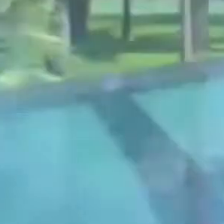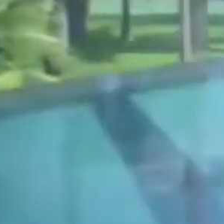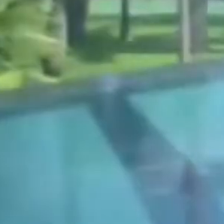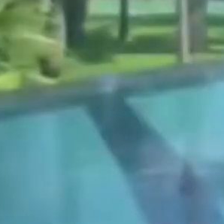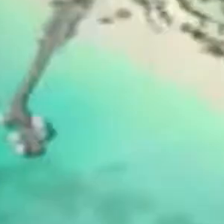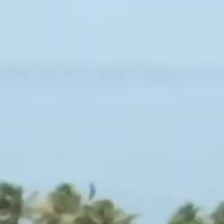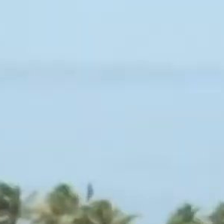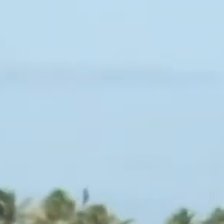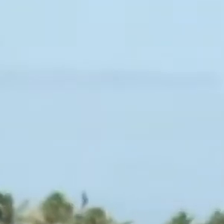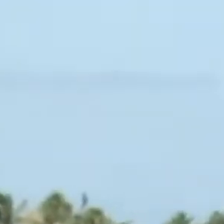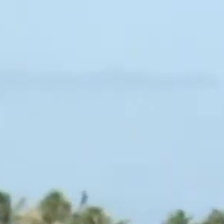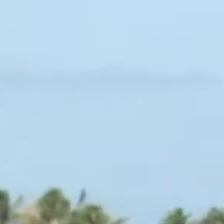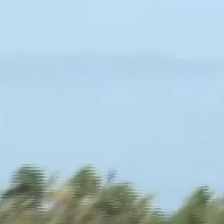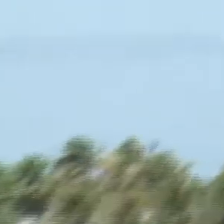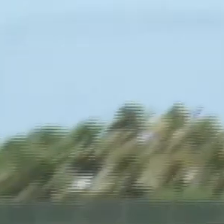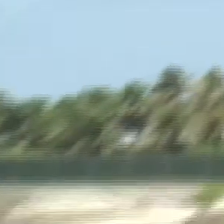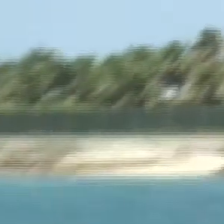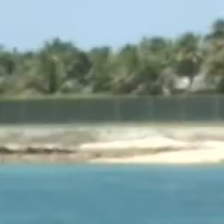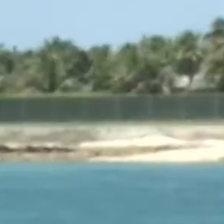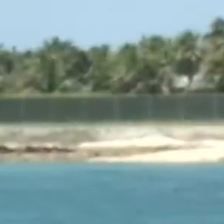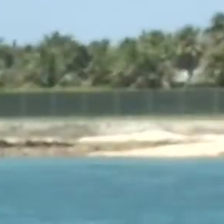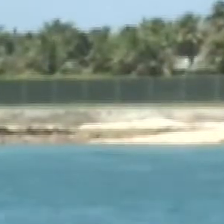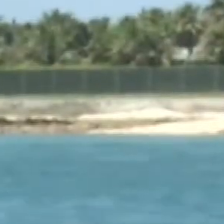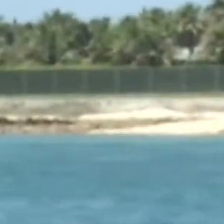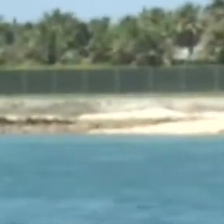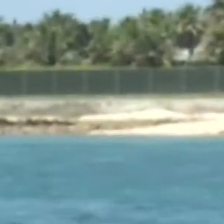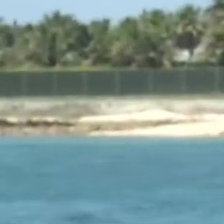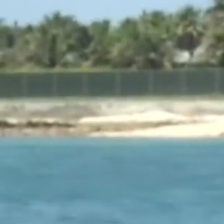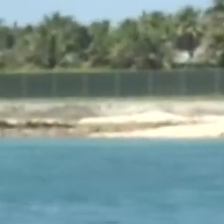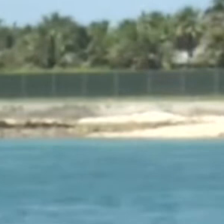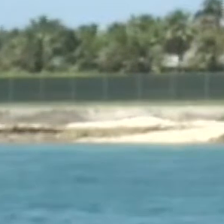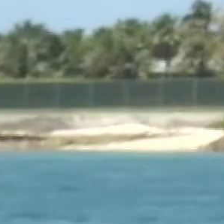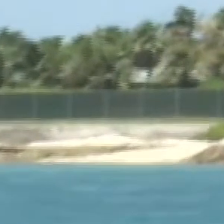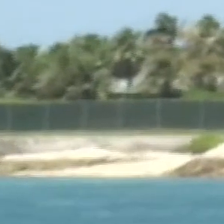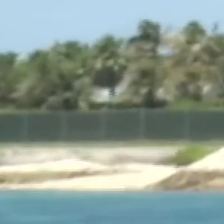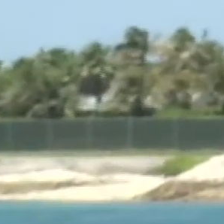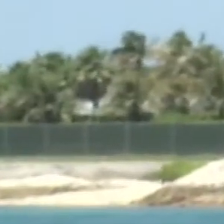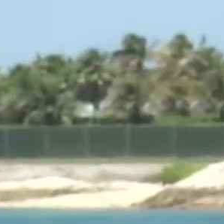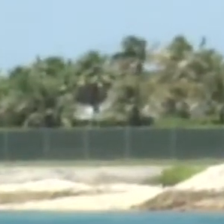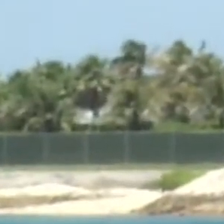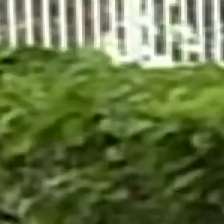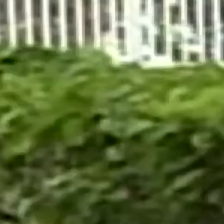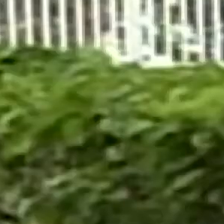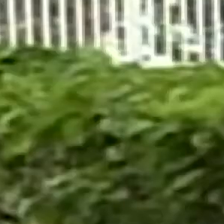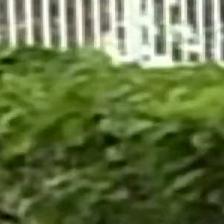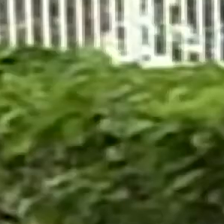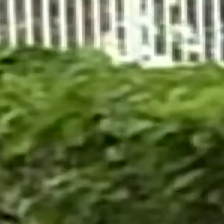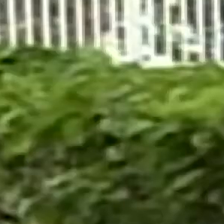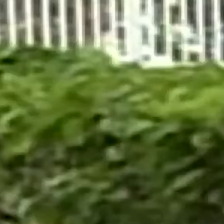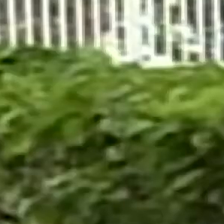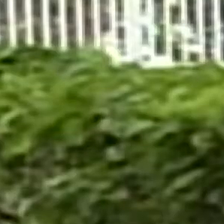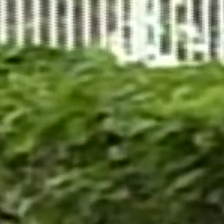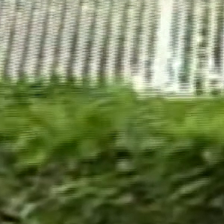Ahead tonight, the big job the organizers of a national training program have ahead of them as they look to reduce unemployment.